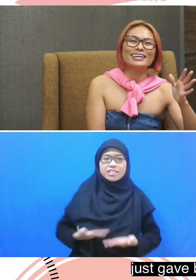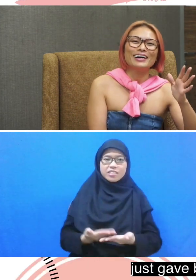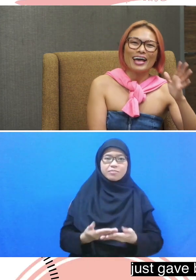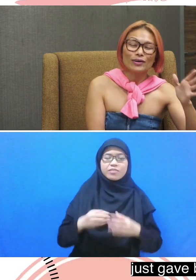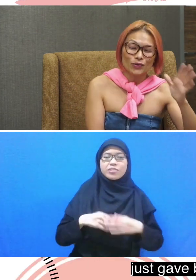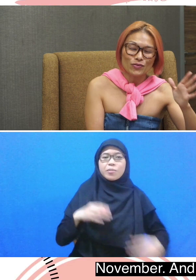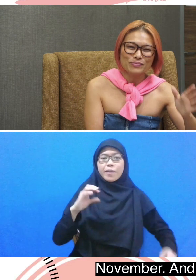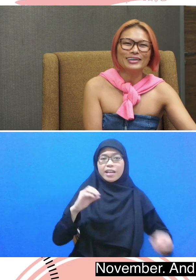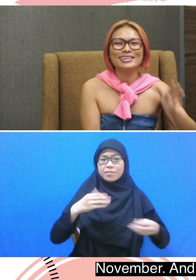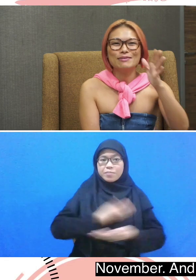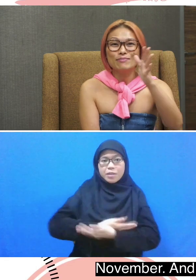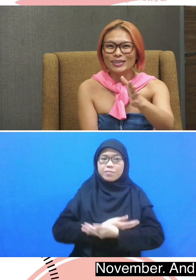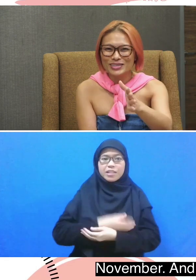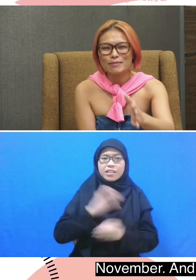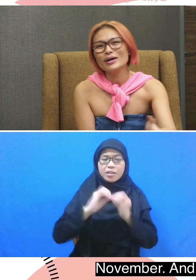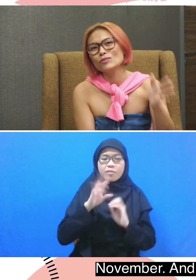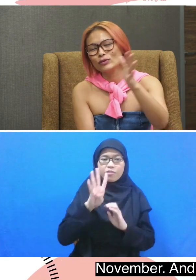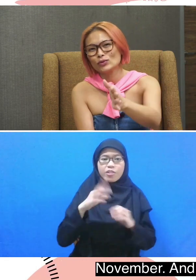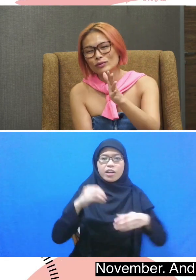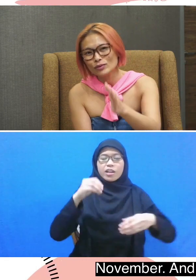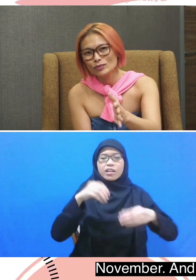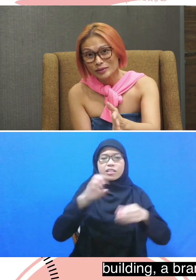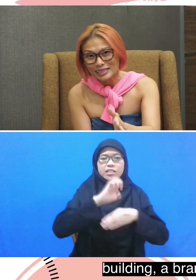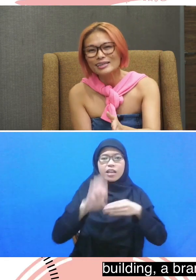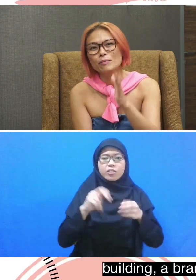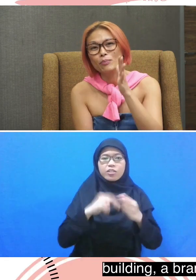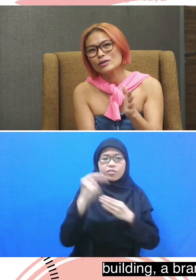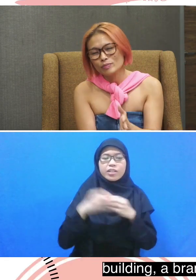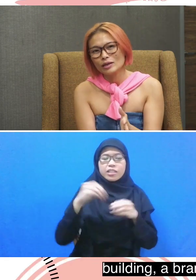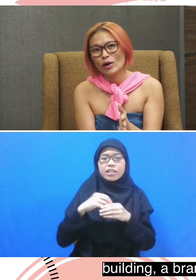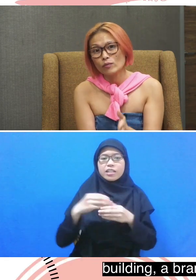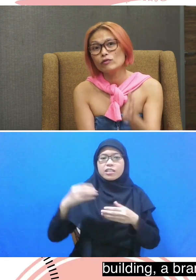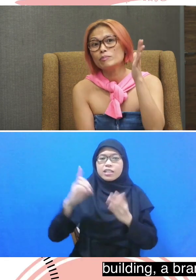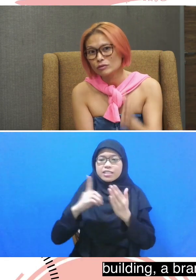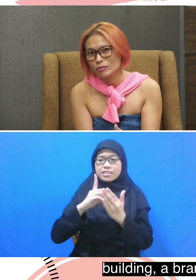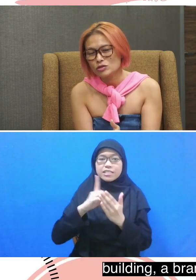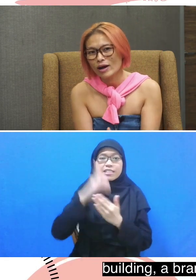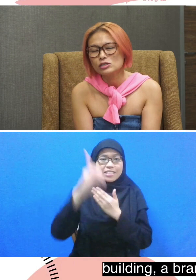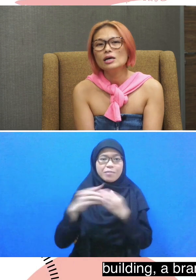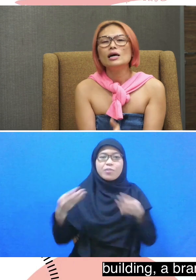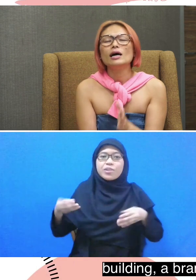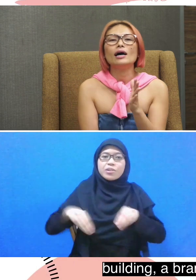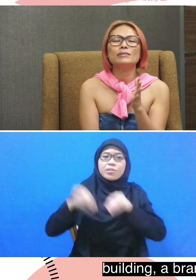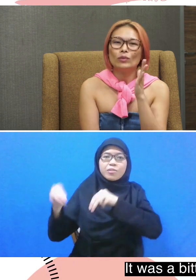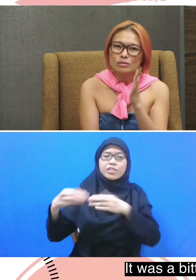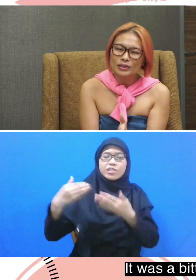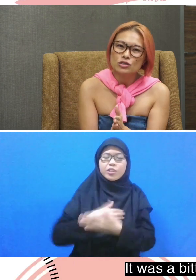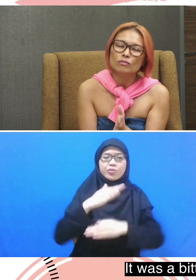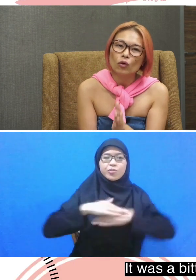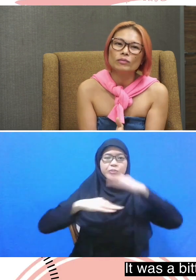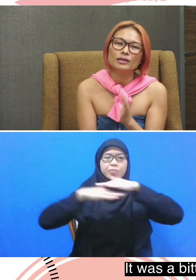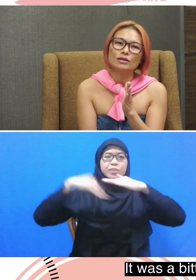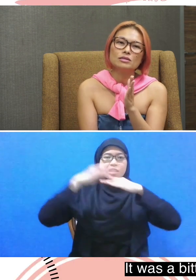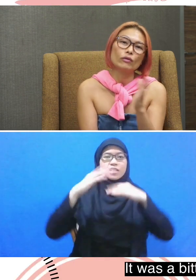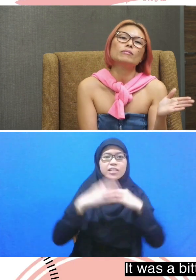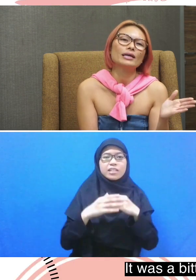then end of November, and then middle of December, I moved into our new building, a brand new building where we rebuilt from scratch. It was a bittersweet